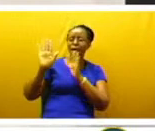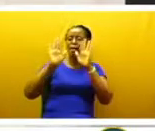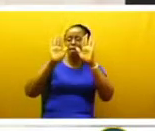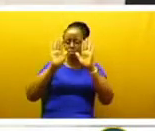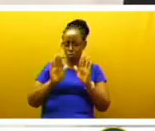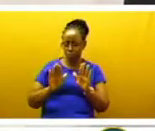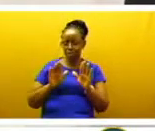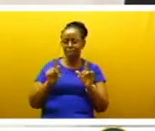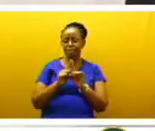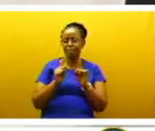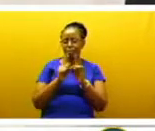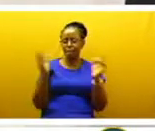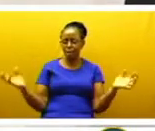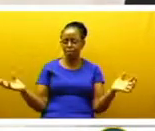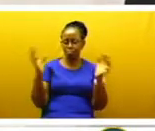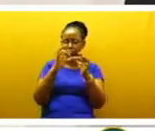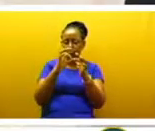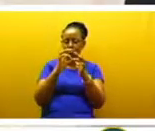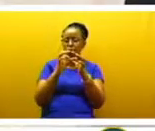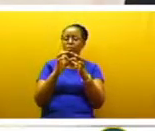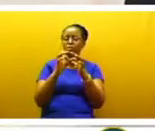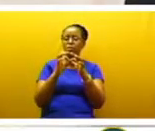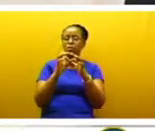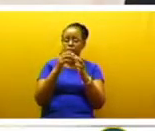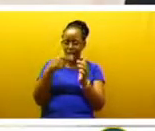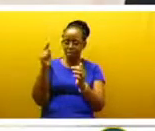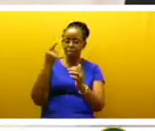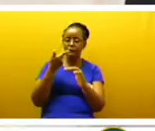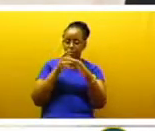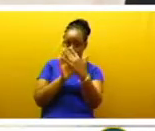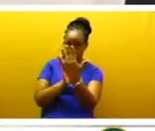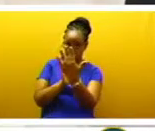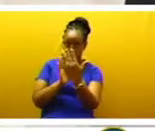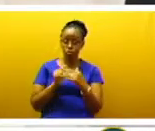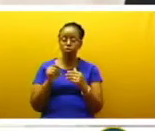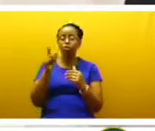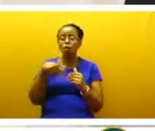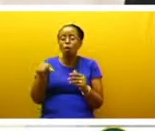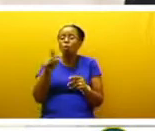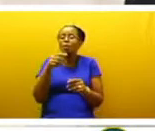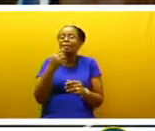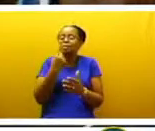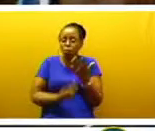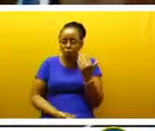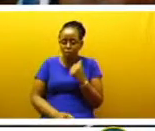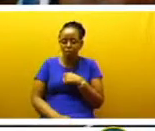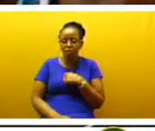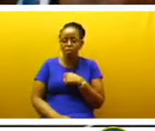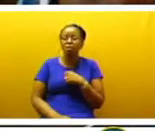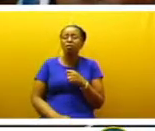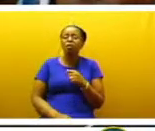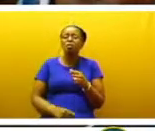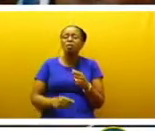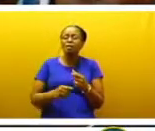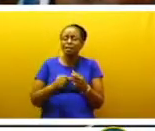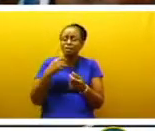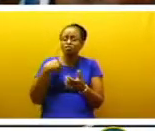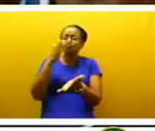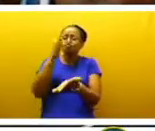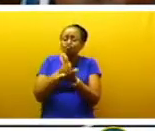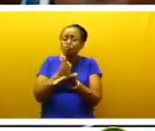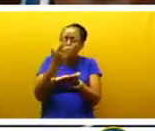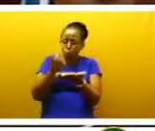relevant approach. So we say, what is the substantive truth behind